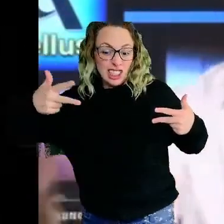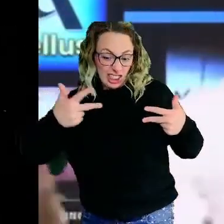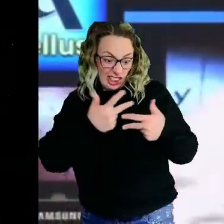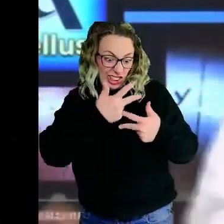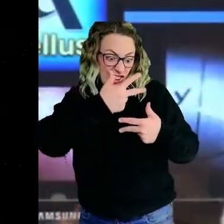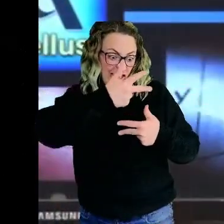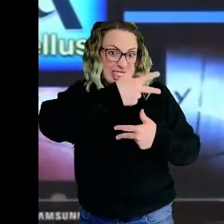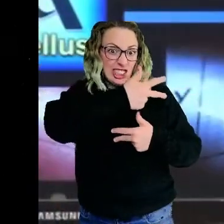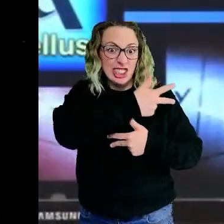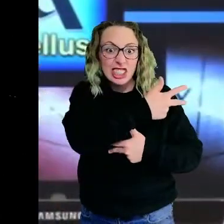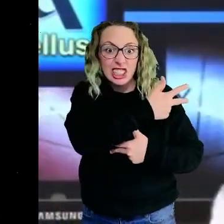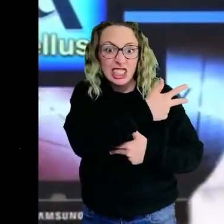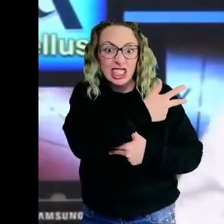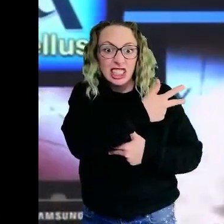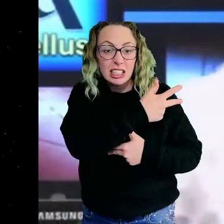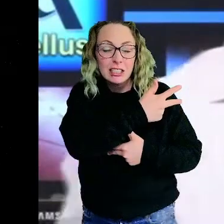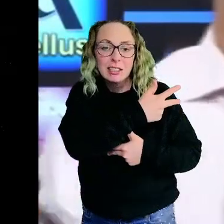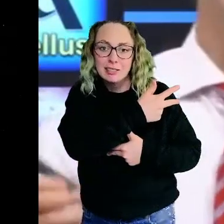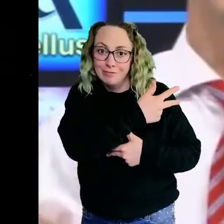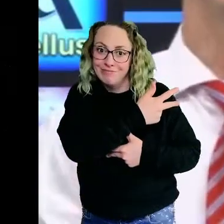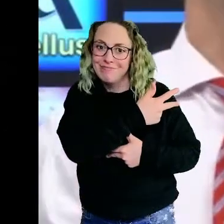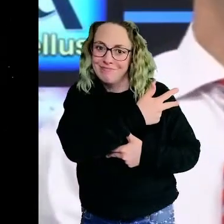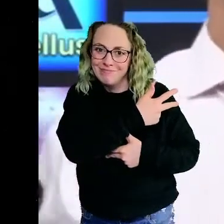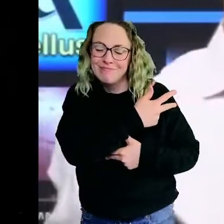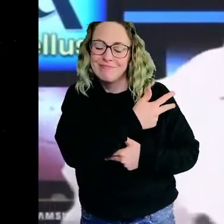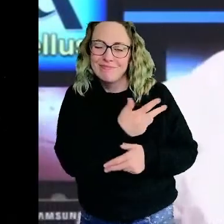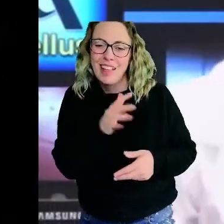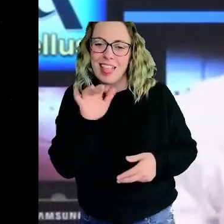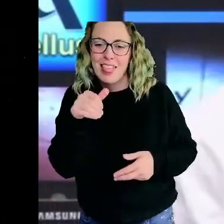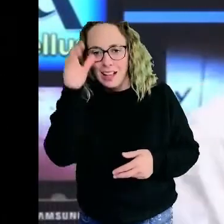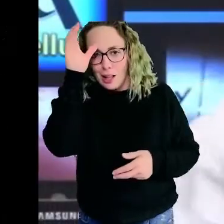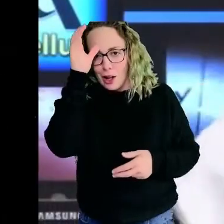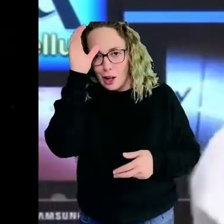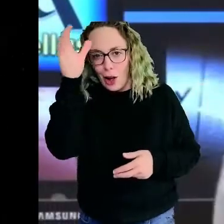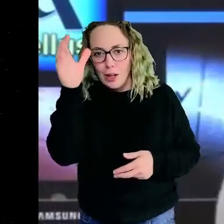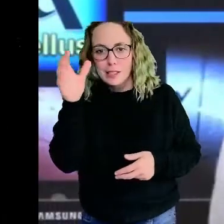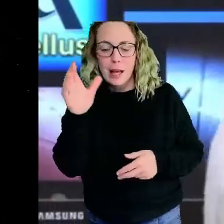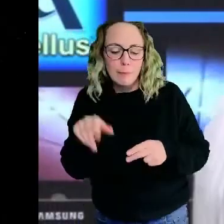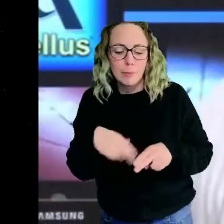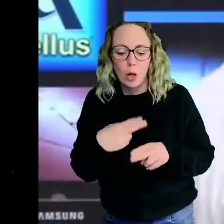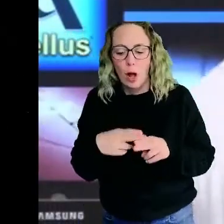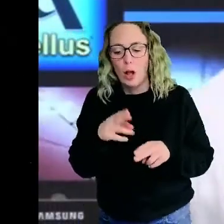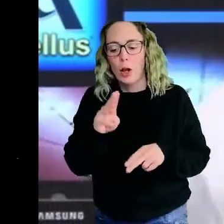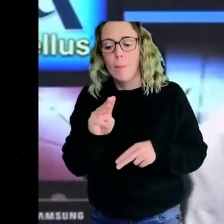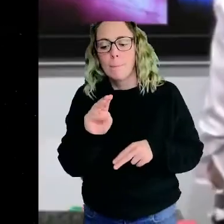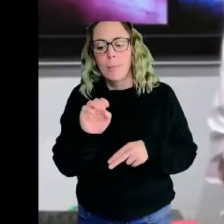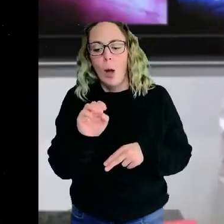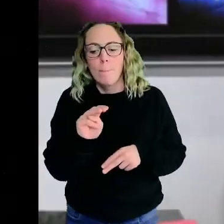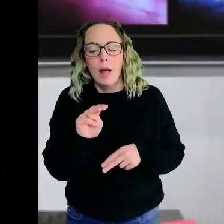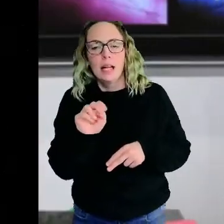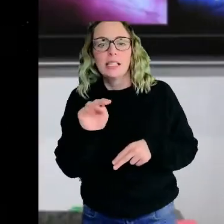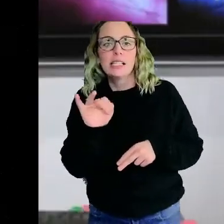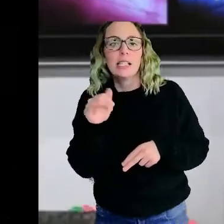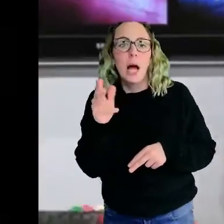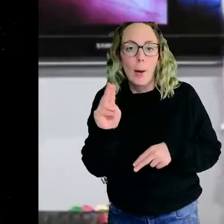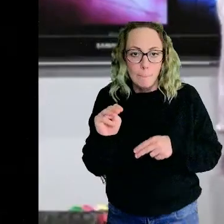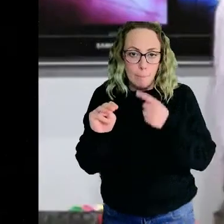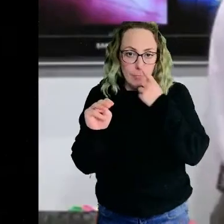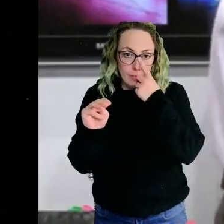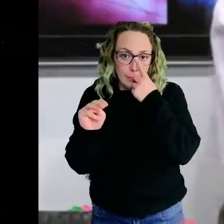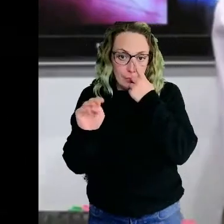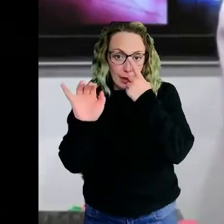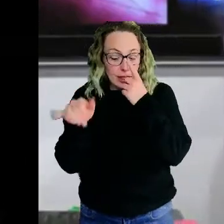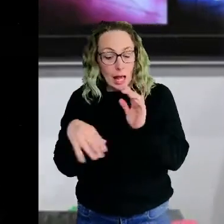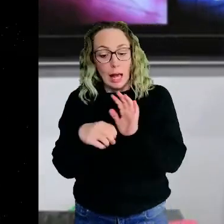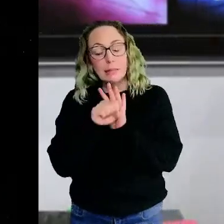It's pretty easy to know. That's the concept of momentum. Momentum is symbolized by